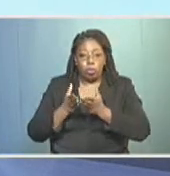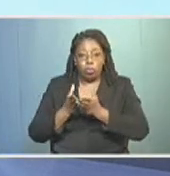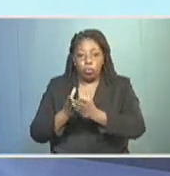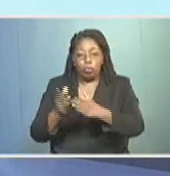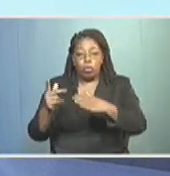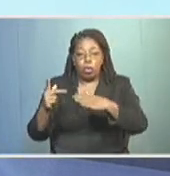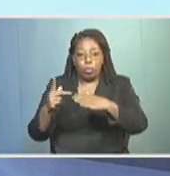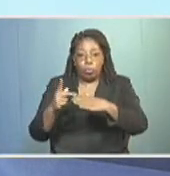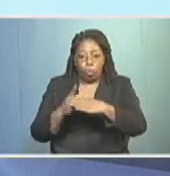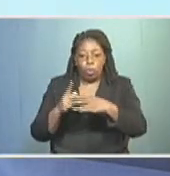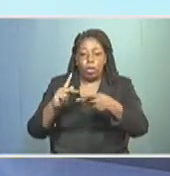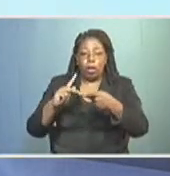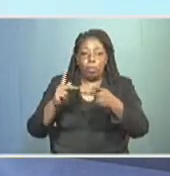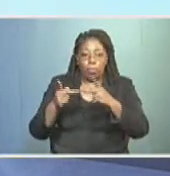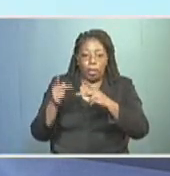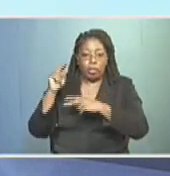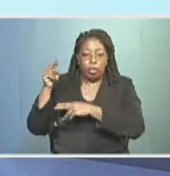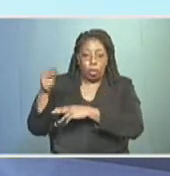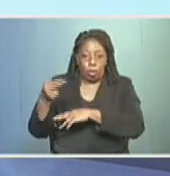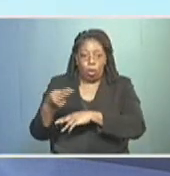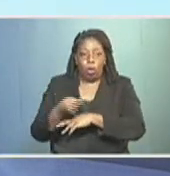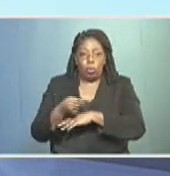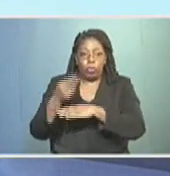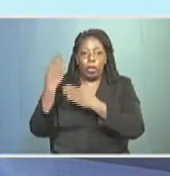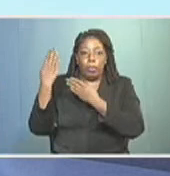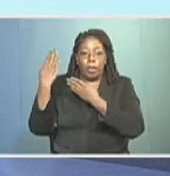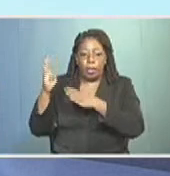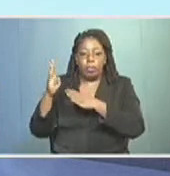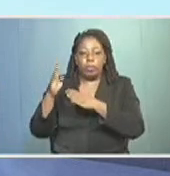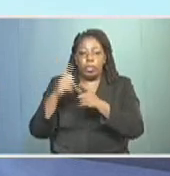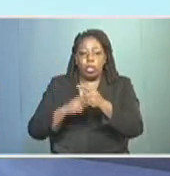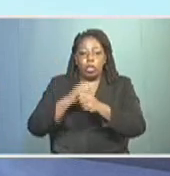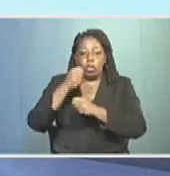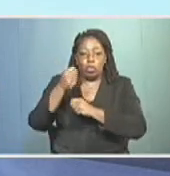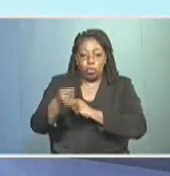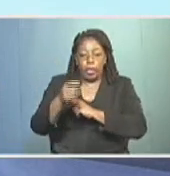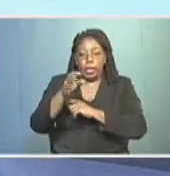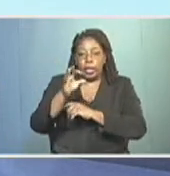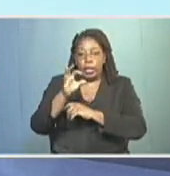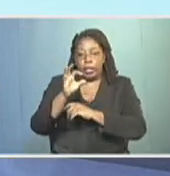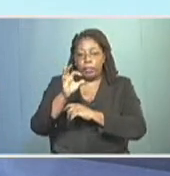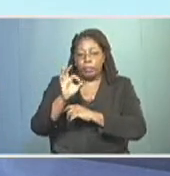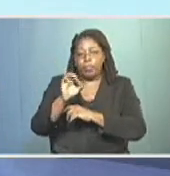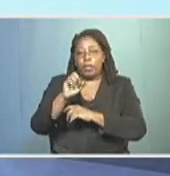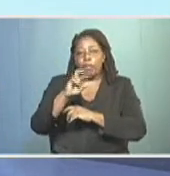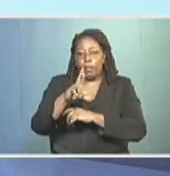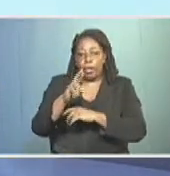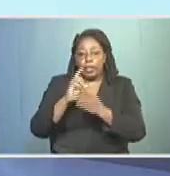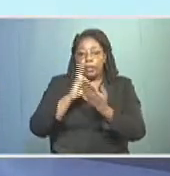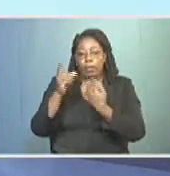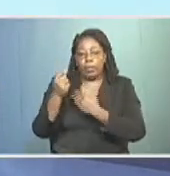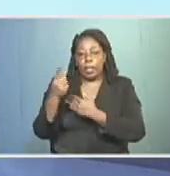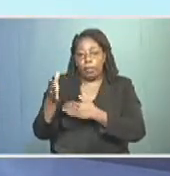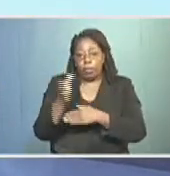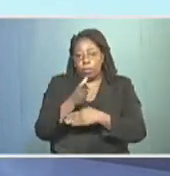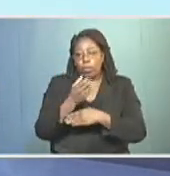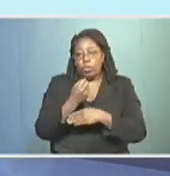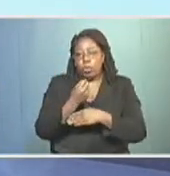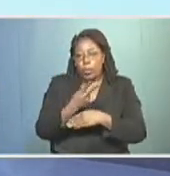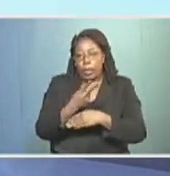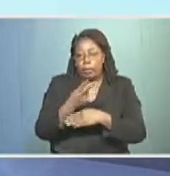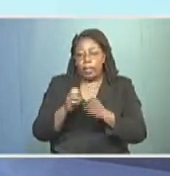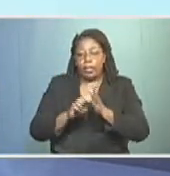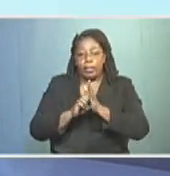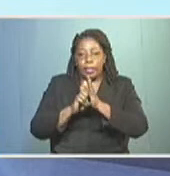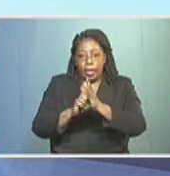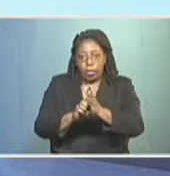Limited have partnered to host the Authentically Bahamian Trade Fair December 11th and 12th. The exhibition is